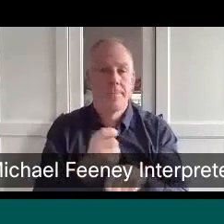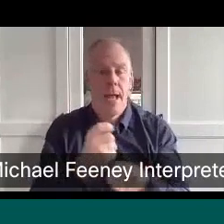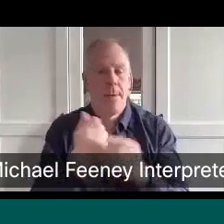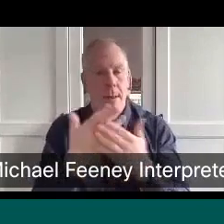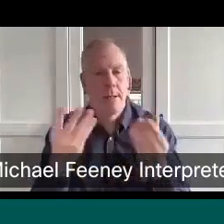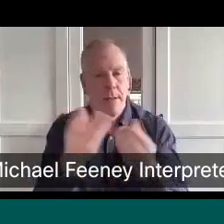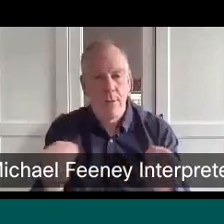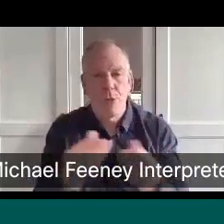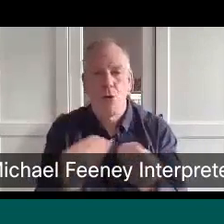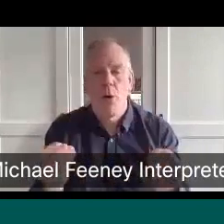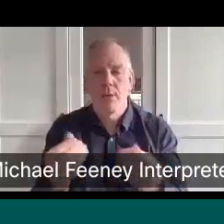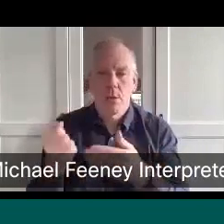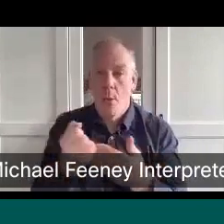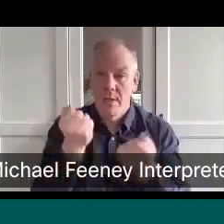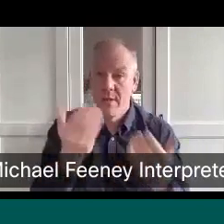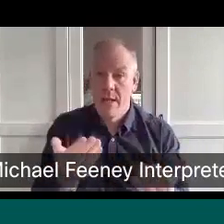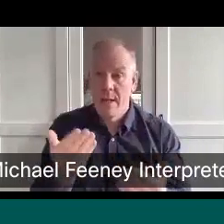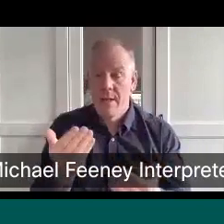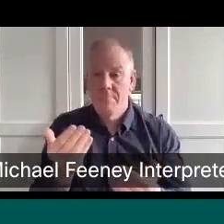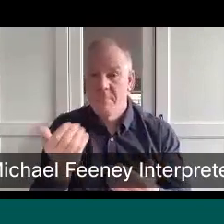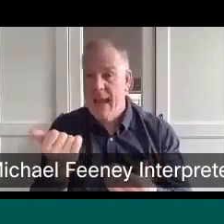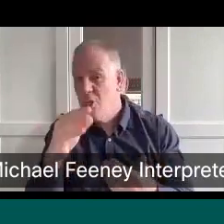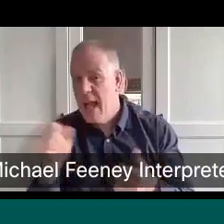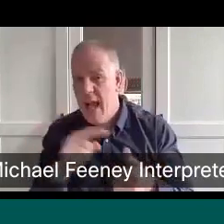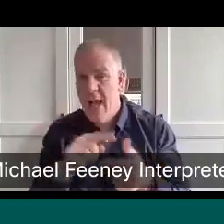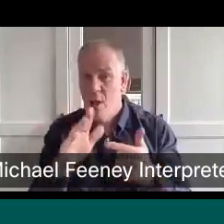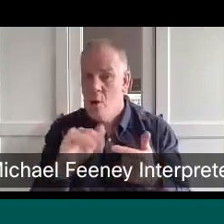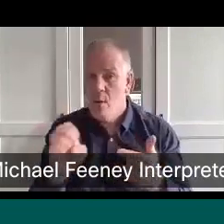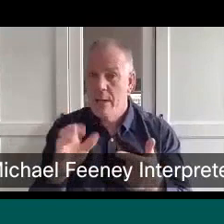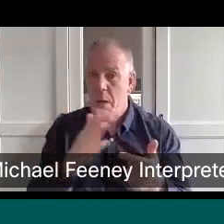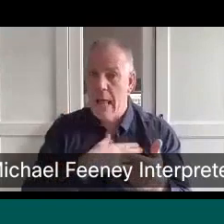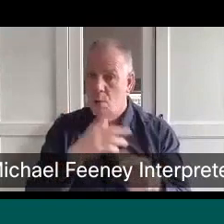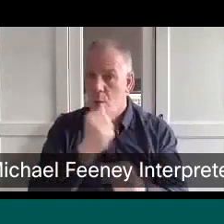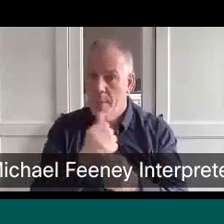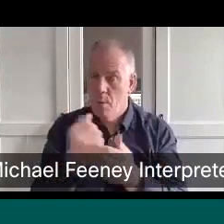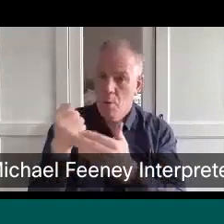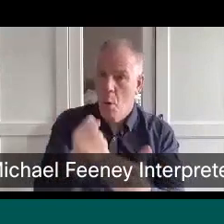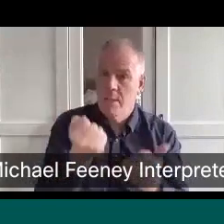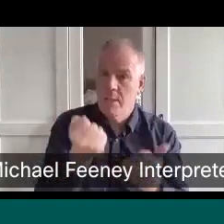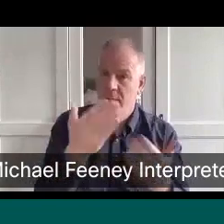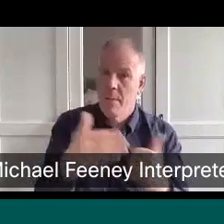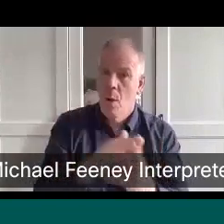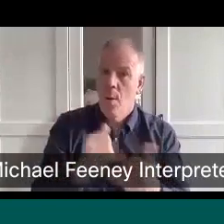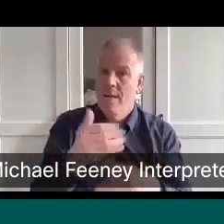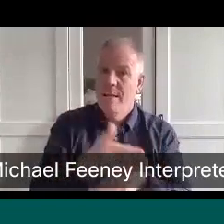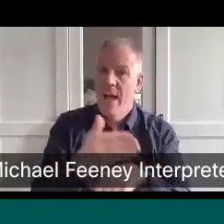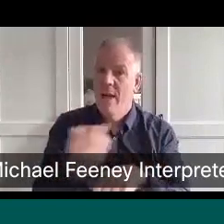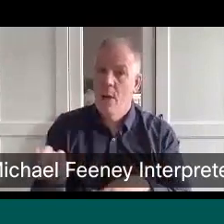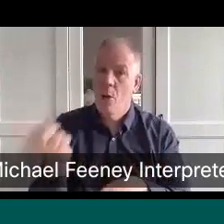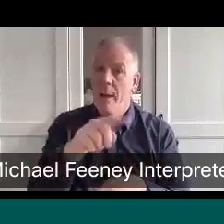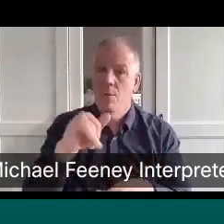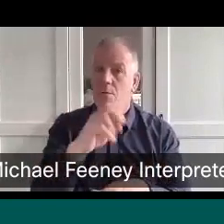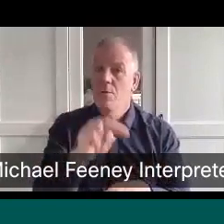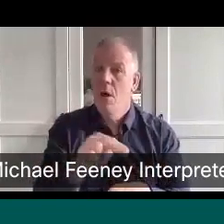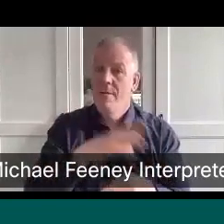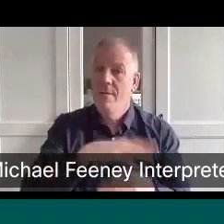resources and supports there. And I don't know, Angela or Lorraine, would you like to just touch on the supports available for staff, and then we might just go back to John then just for a